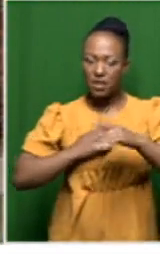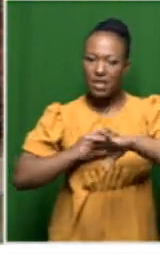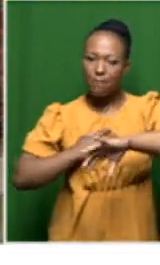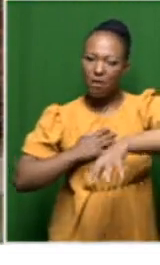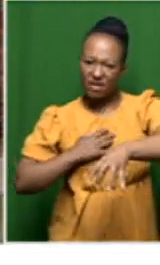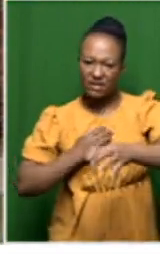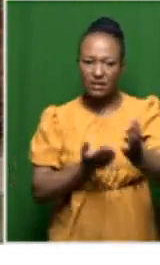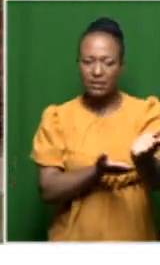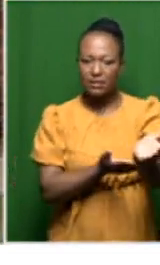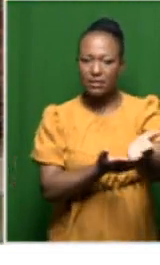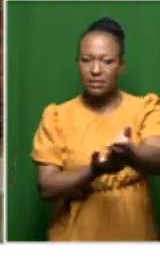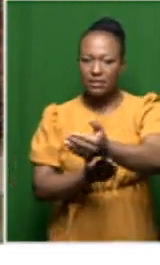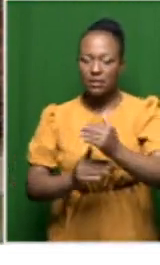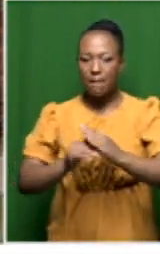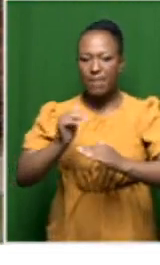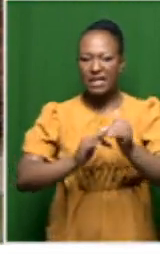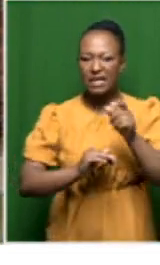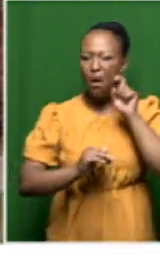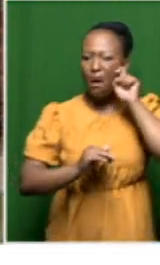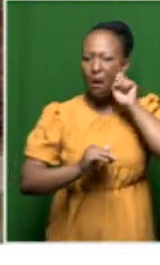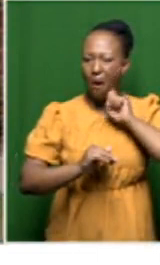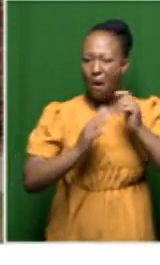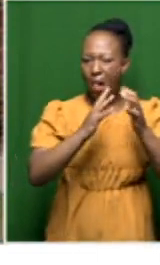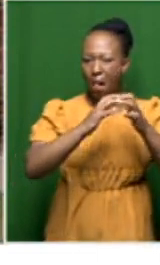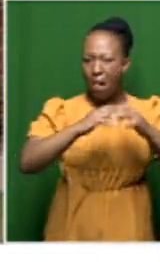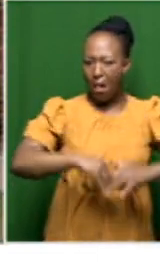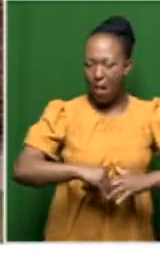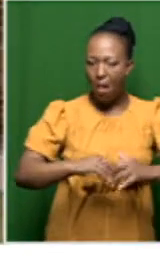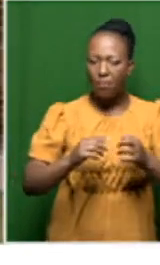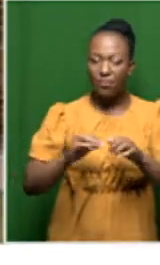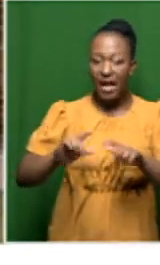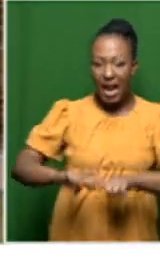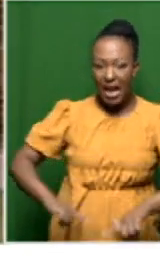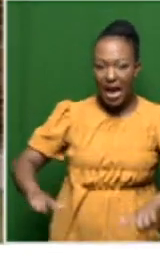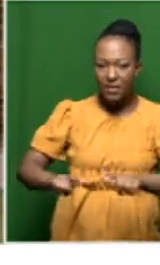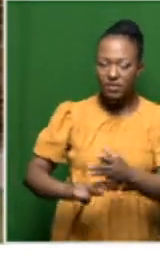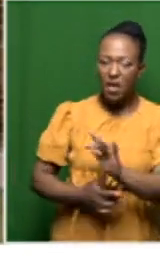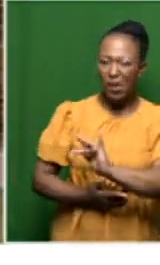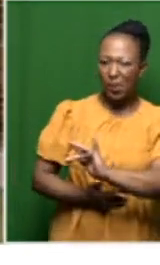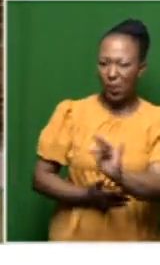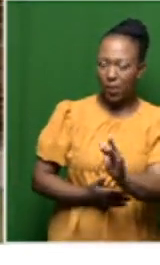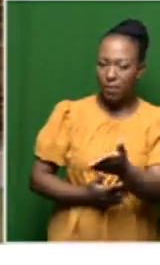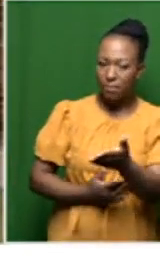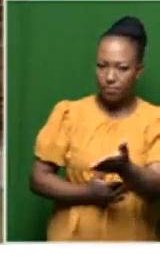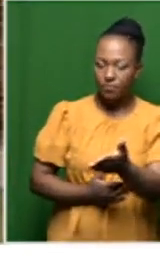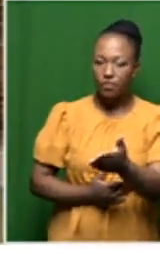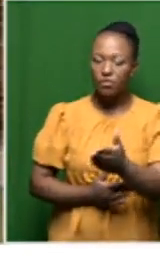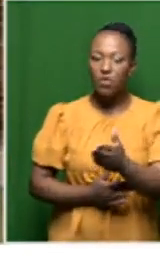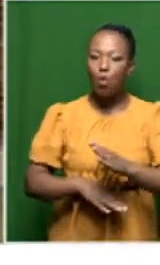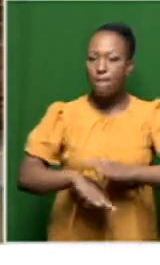different, it's dilapidating buildings, vacant sites. We just want to give them to the private sector, but we are more on